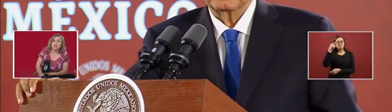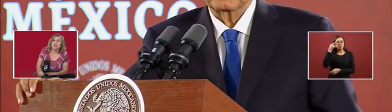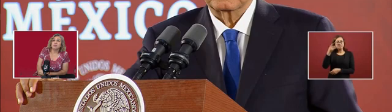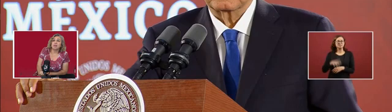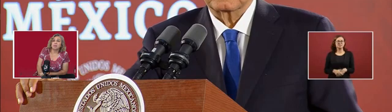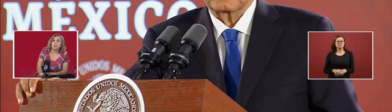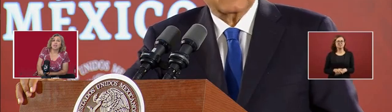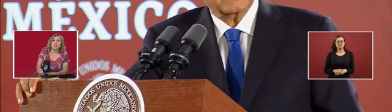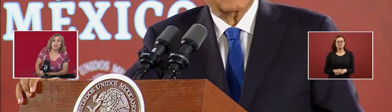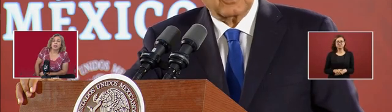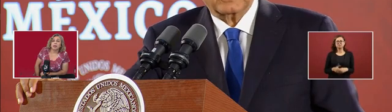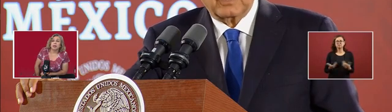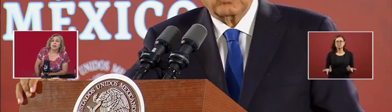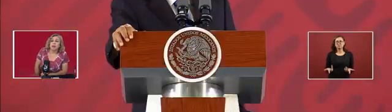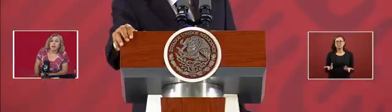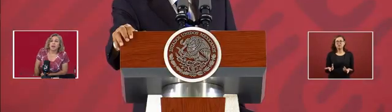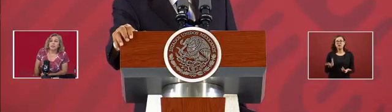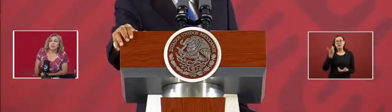uncorruptible.